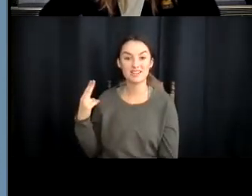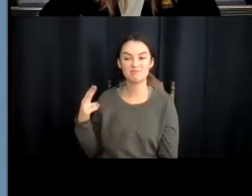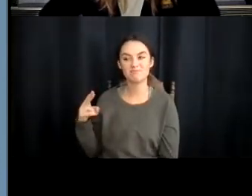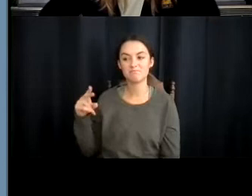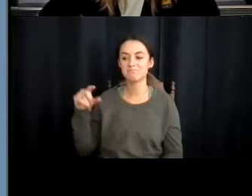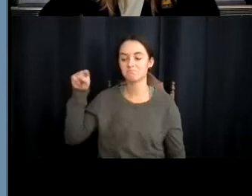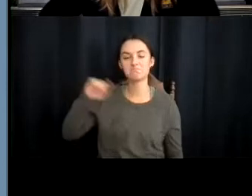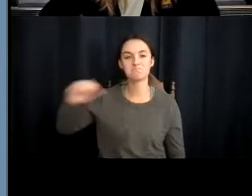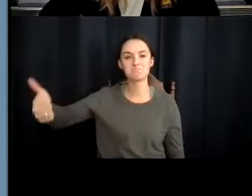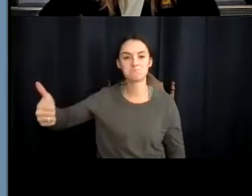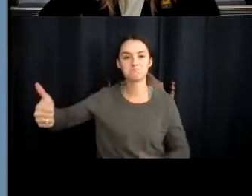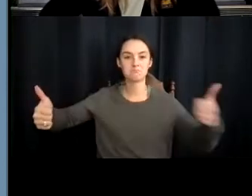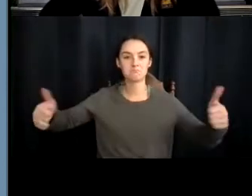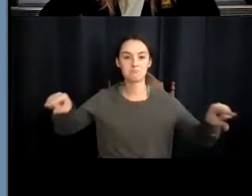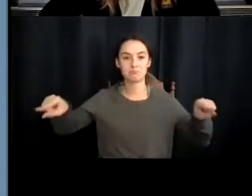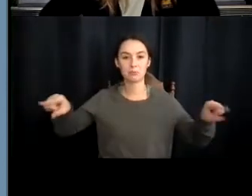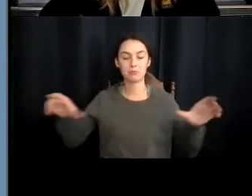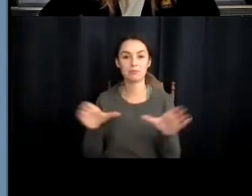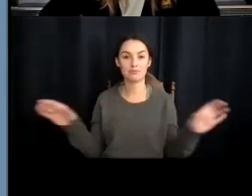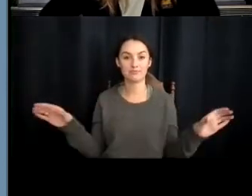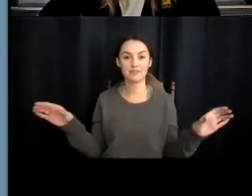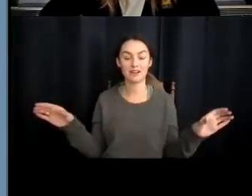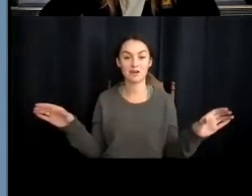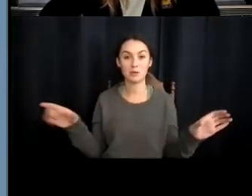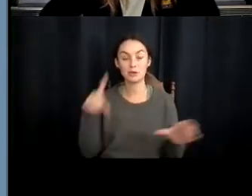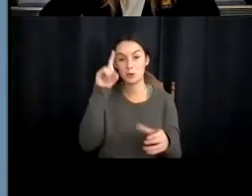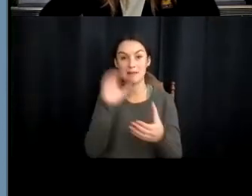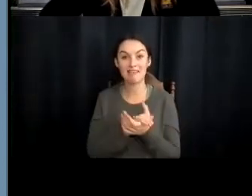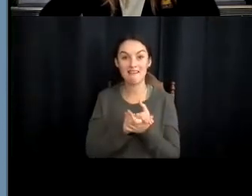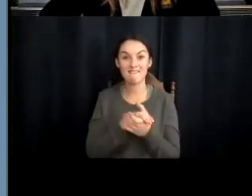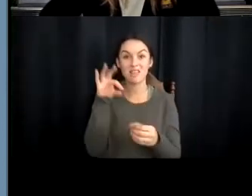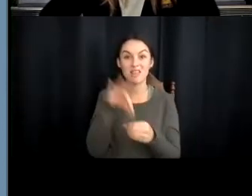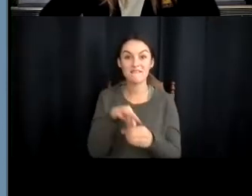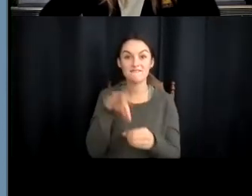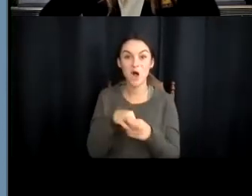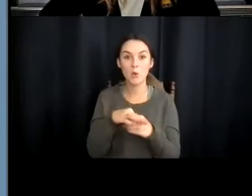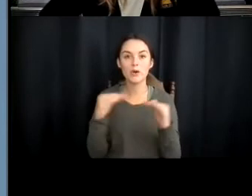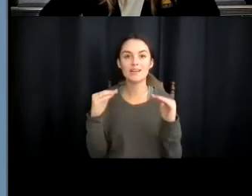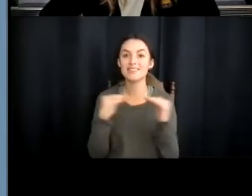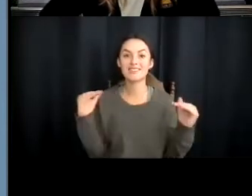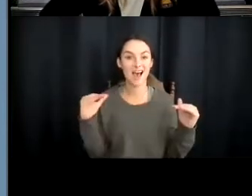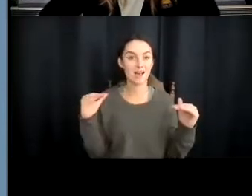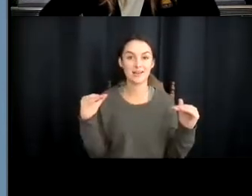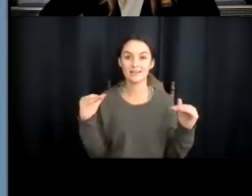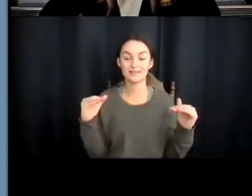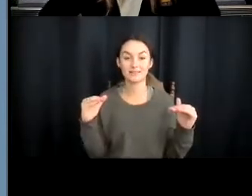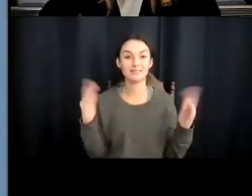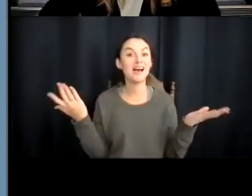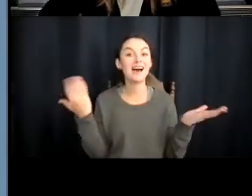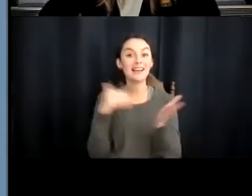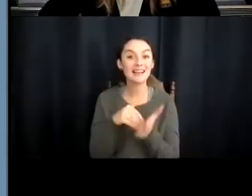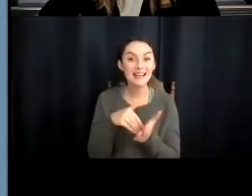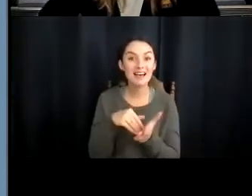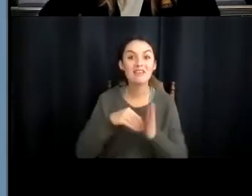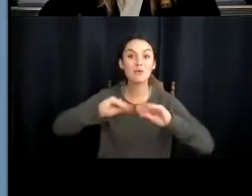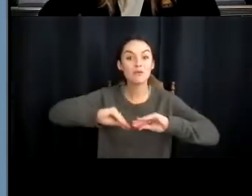And would you believe it? When it first shook out, the vote ended in a tie. Now, these folks, again, they were voting